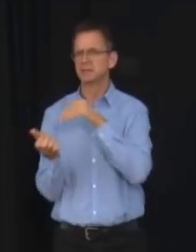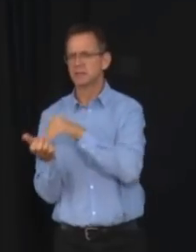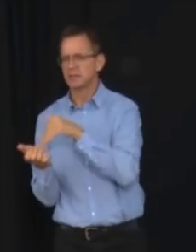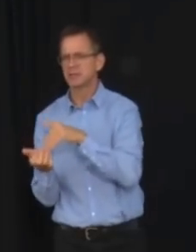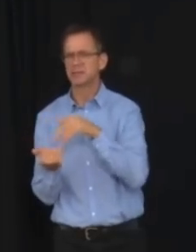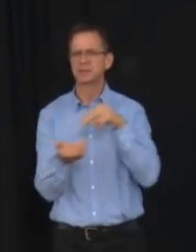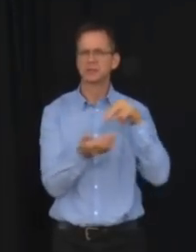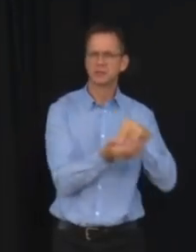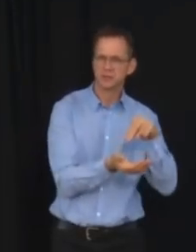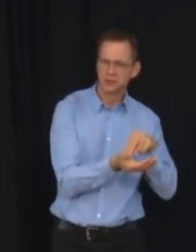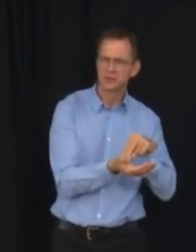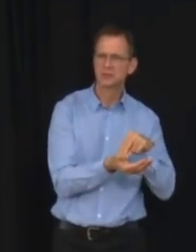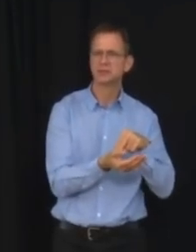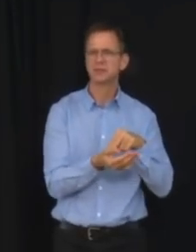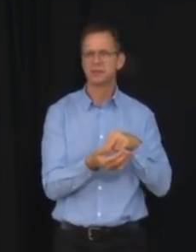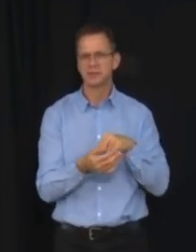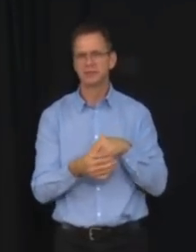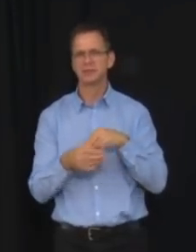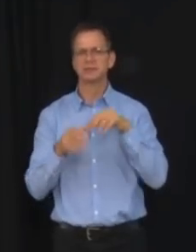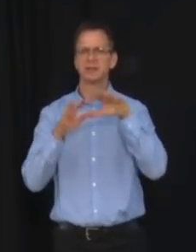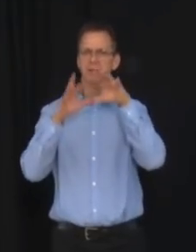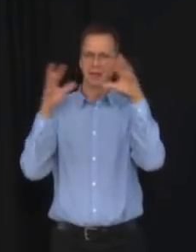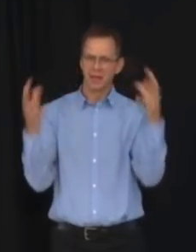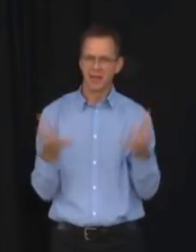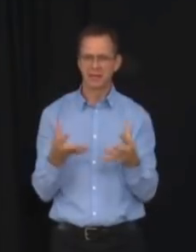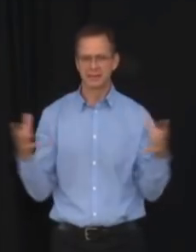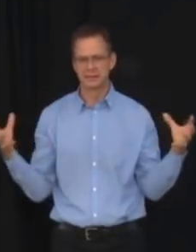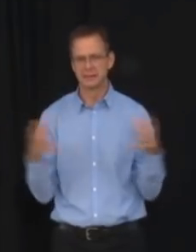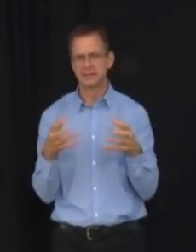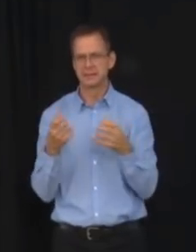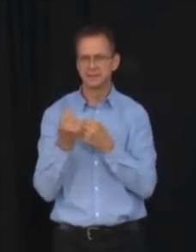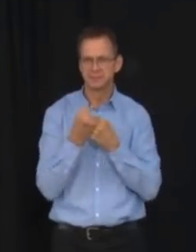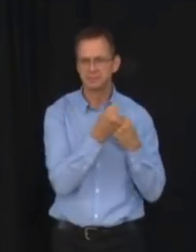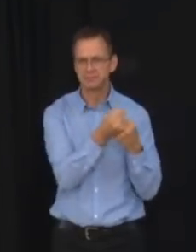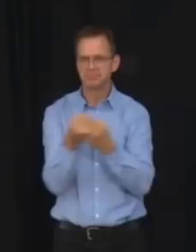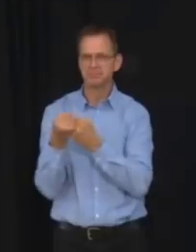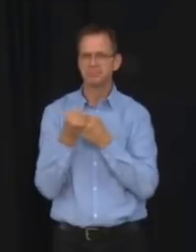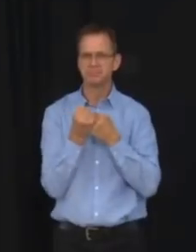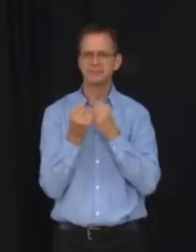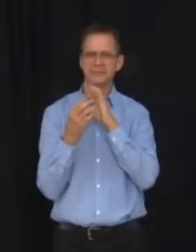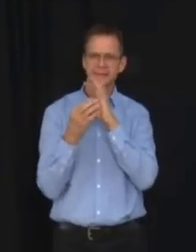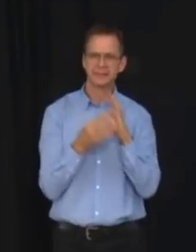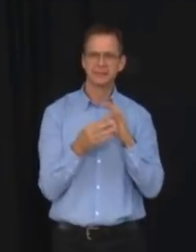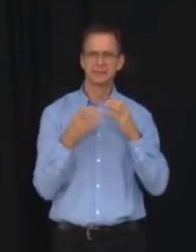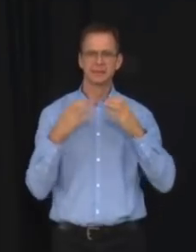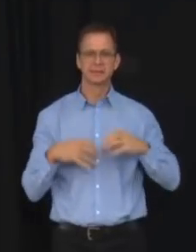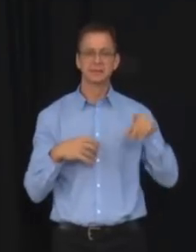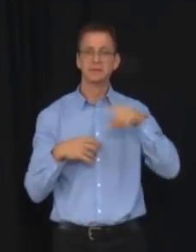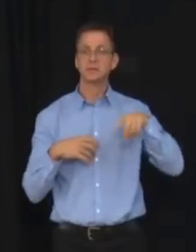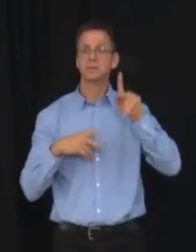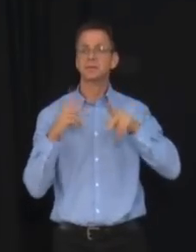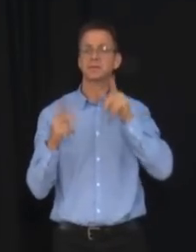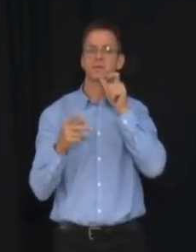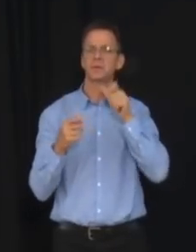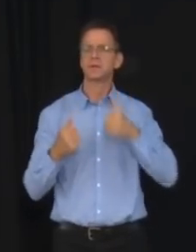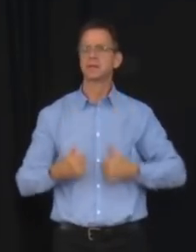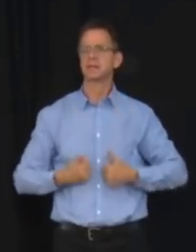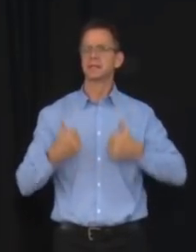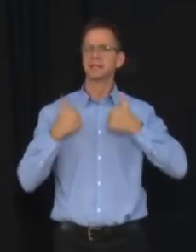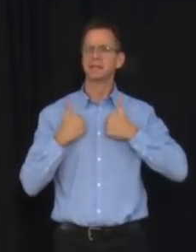the pandemic and done everything that they could for their clients and their residents, as always.